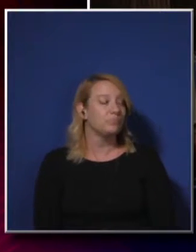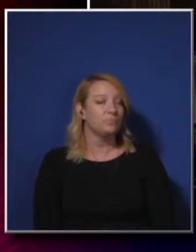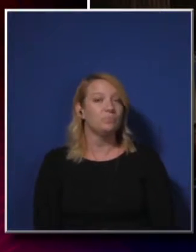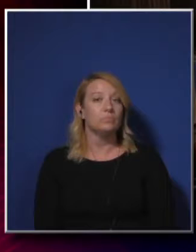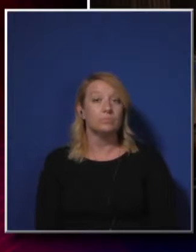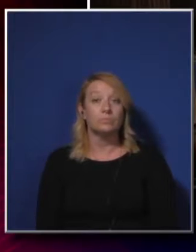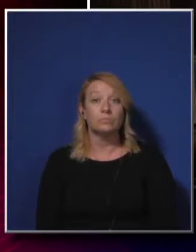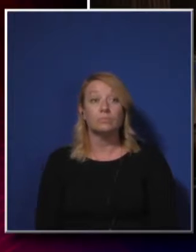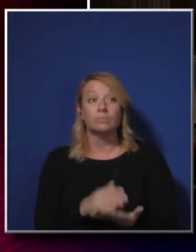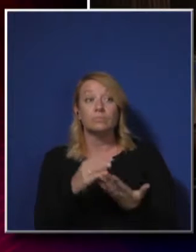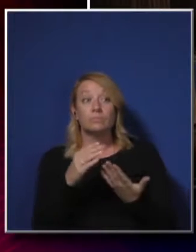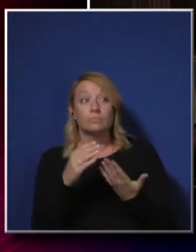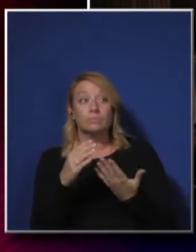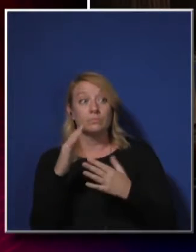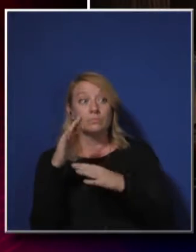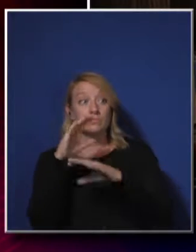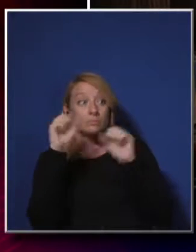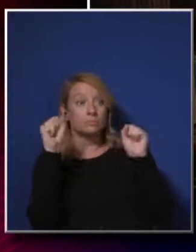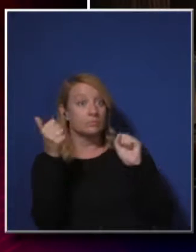Any comments or questions?